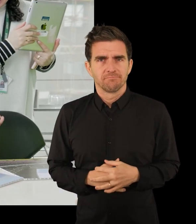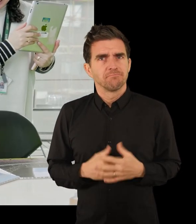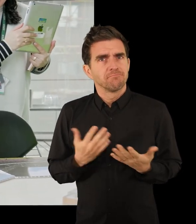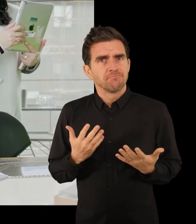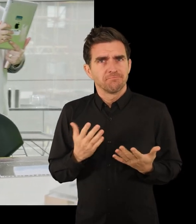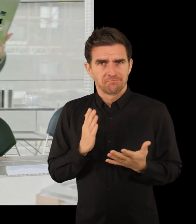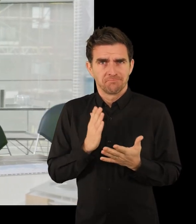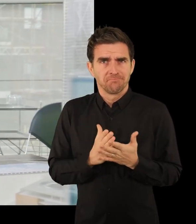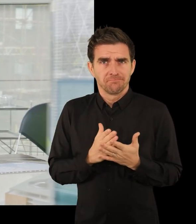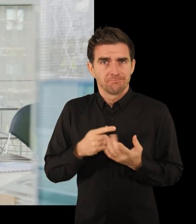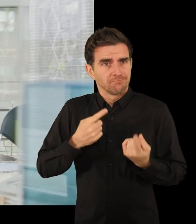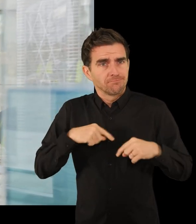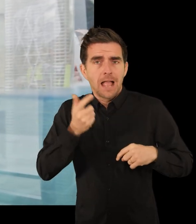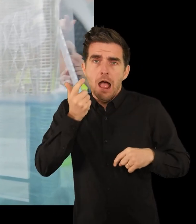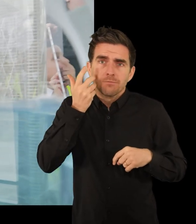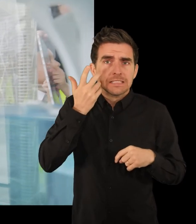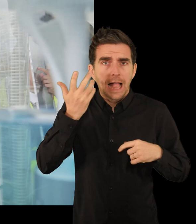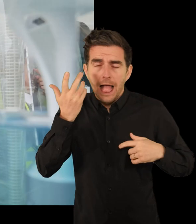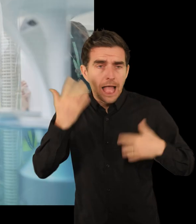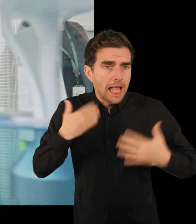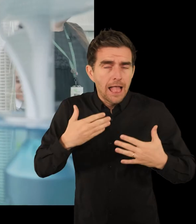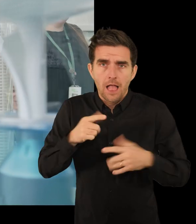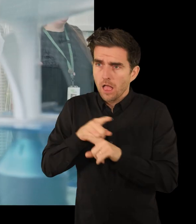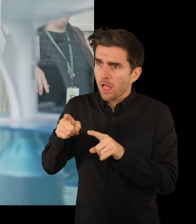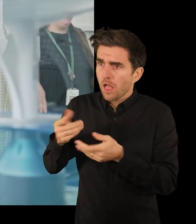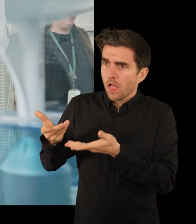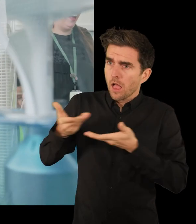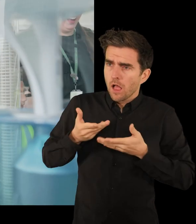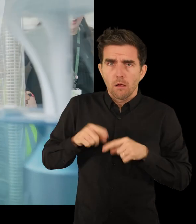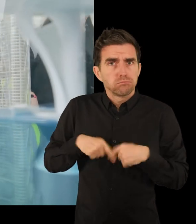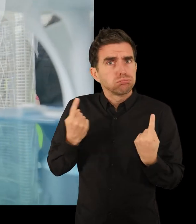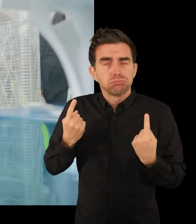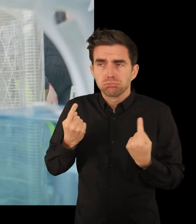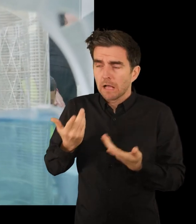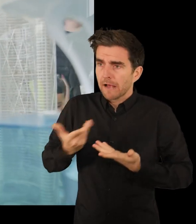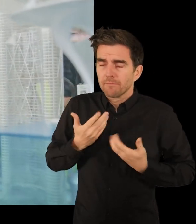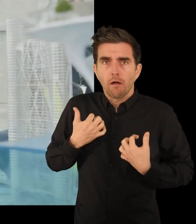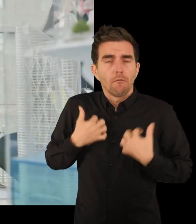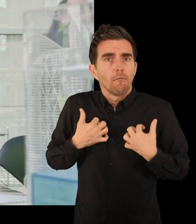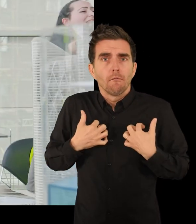They bring an energy that is obviously different to the everyday life.